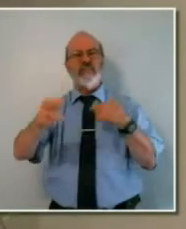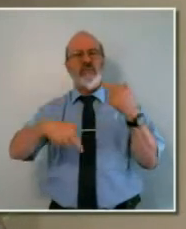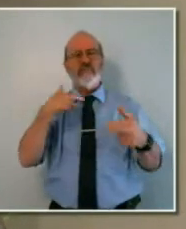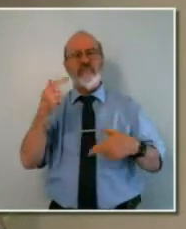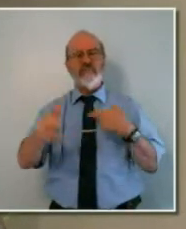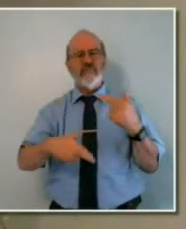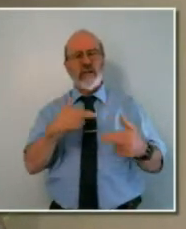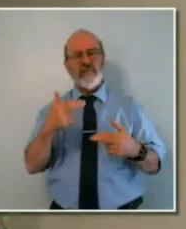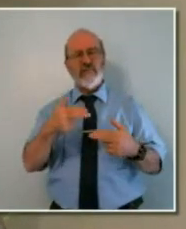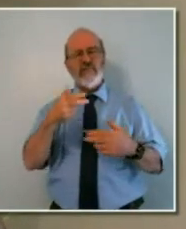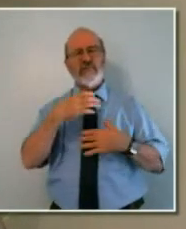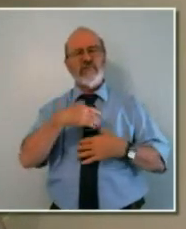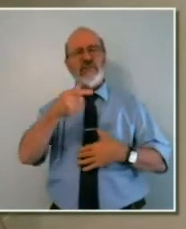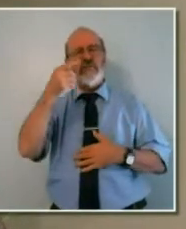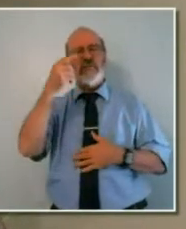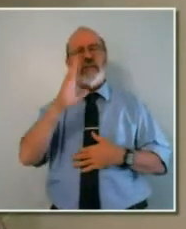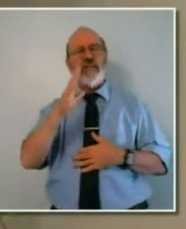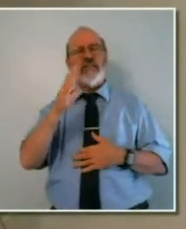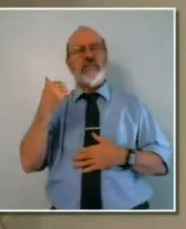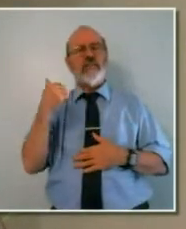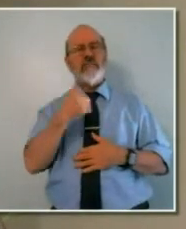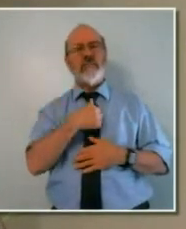would to God that we would